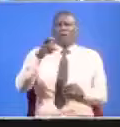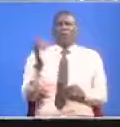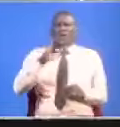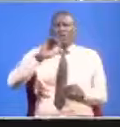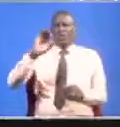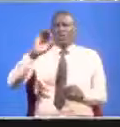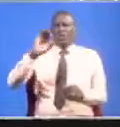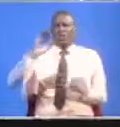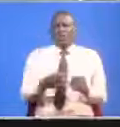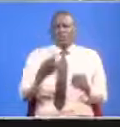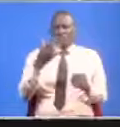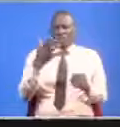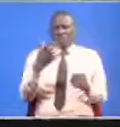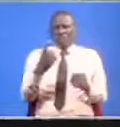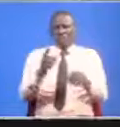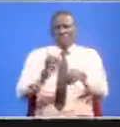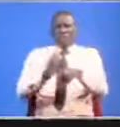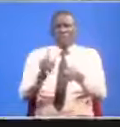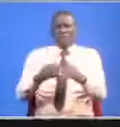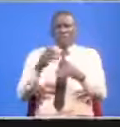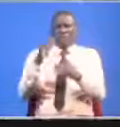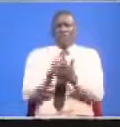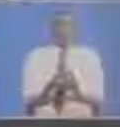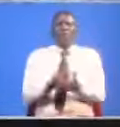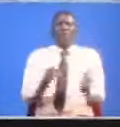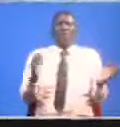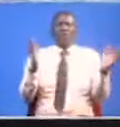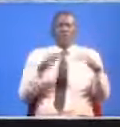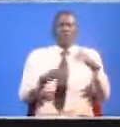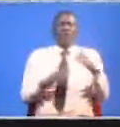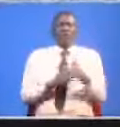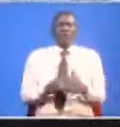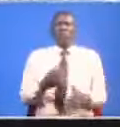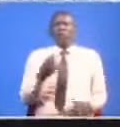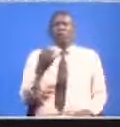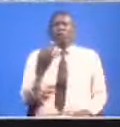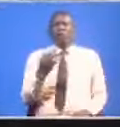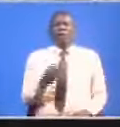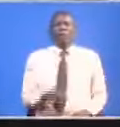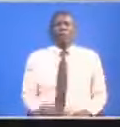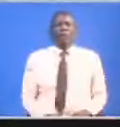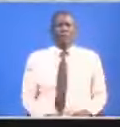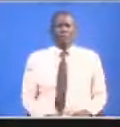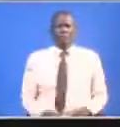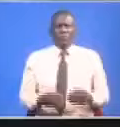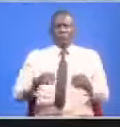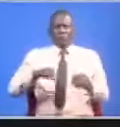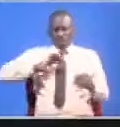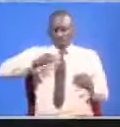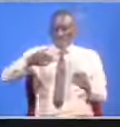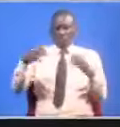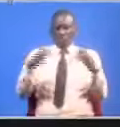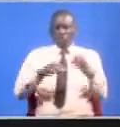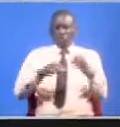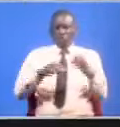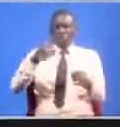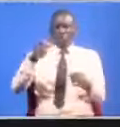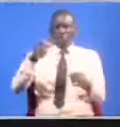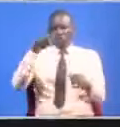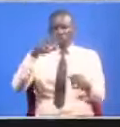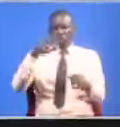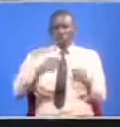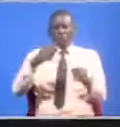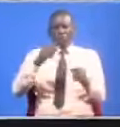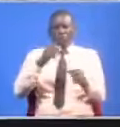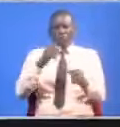third, 51 seconds later, to round off the top podium positions. In the women's category, Gitonga battled the